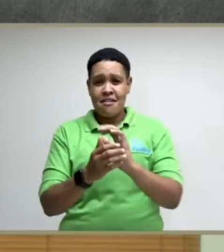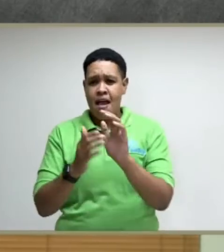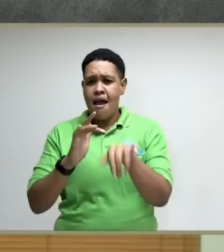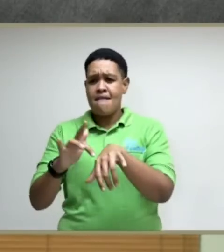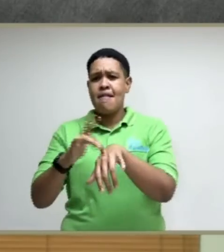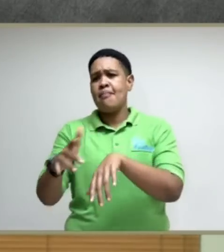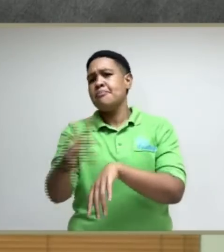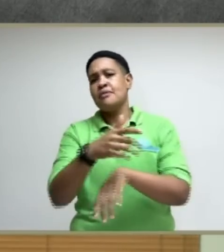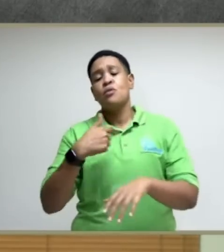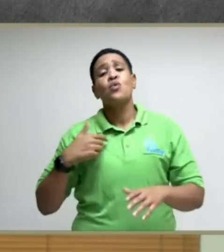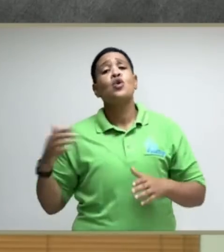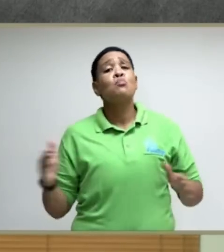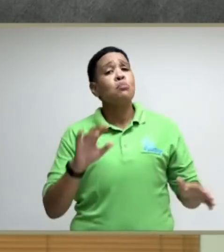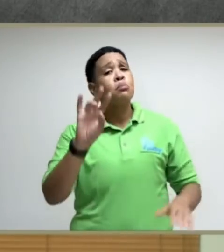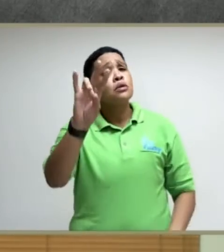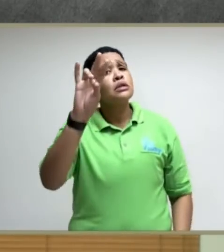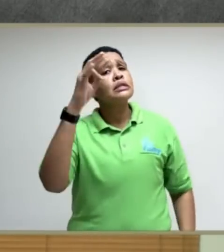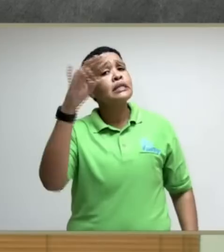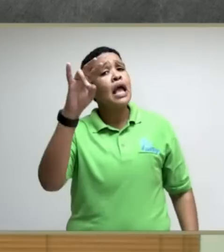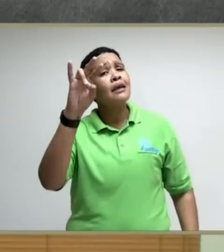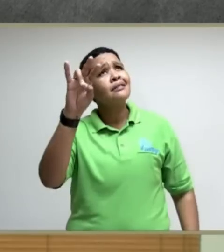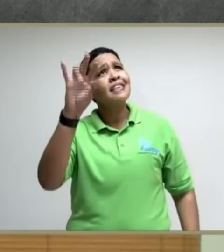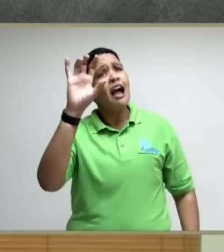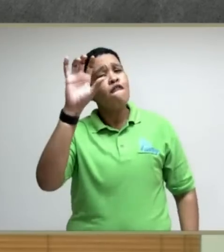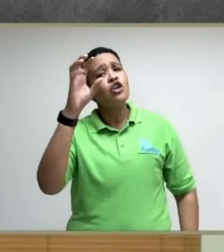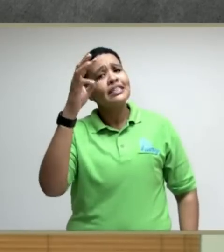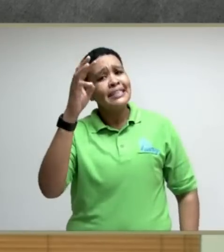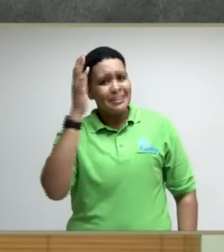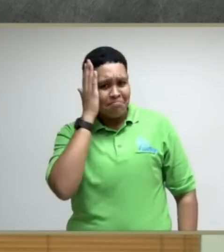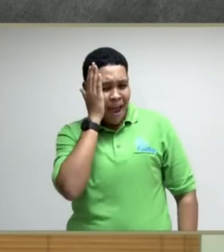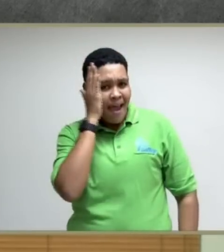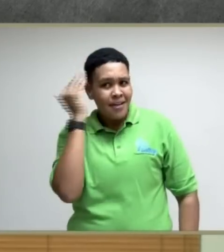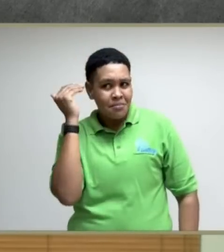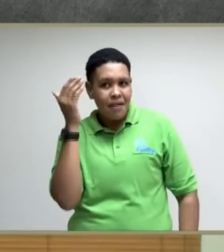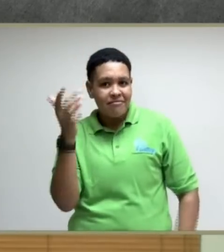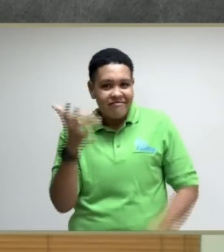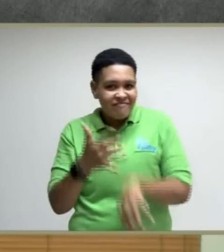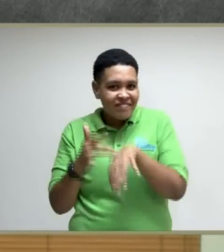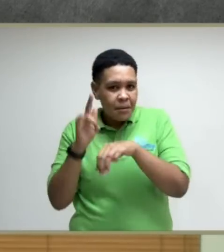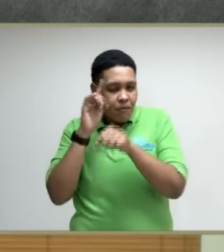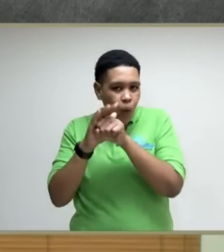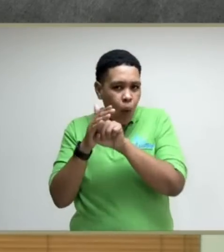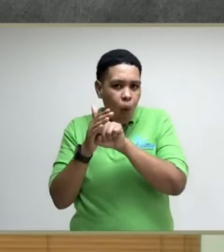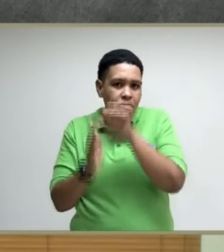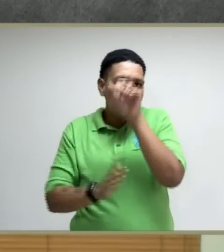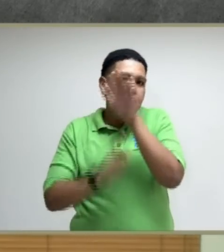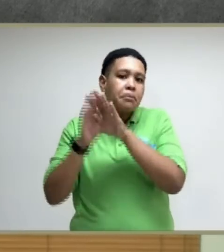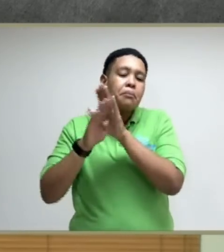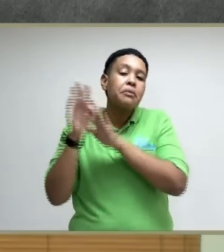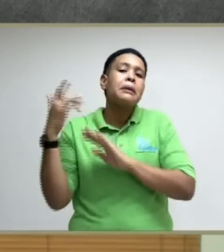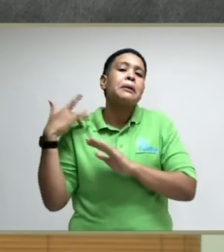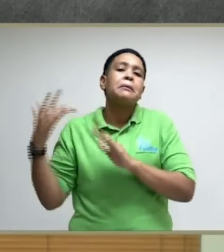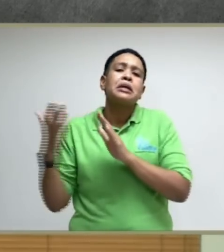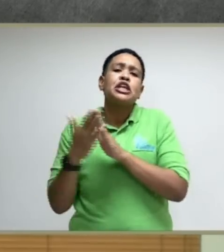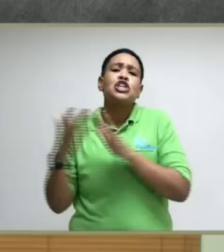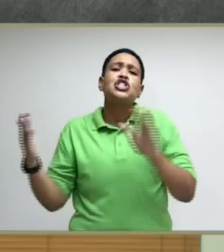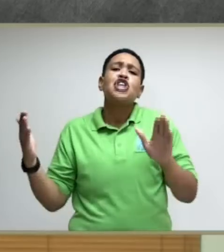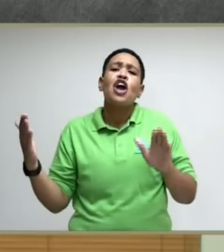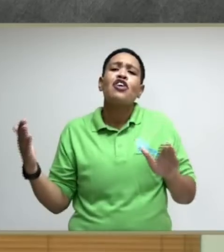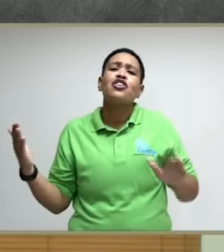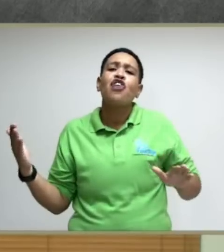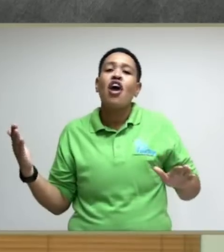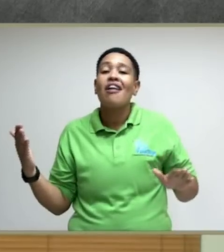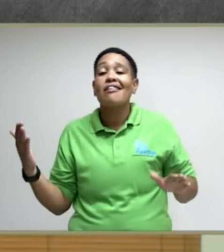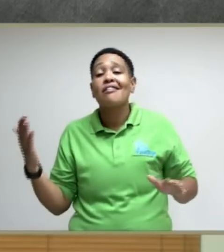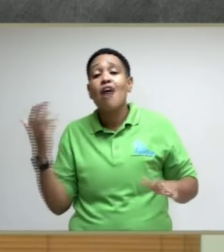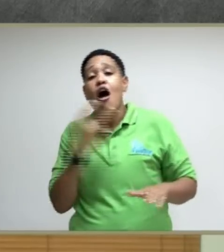beds at the top of the last surge. And our general hospital occupancy is just over 5,000